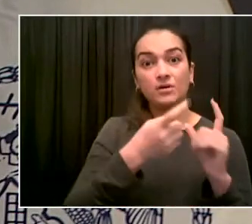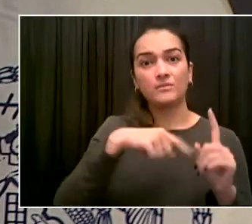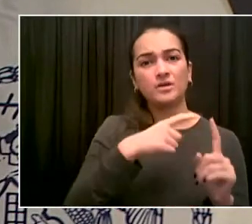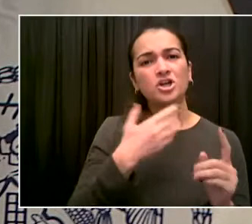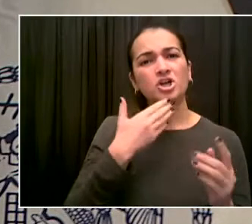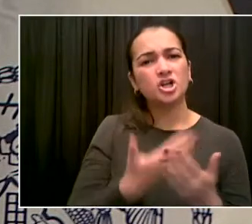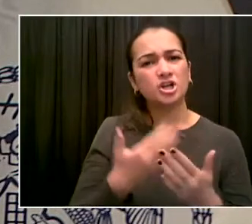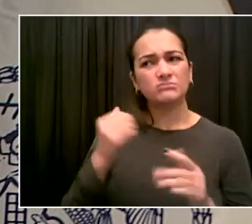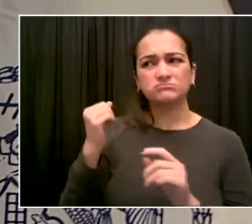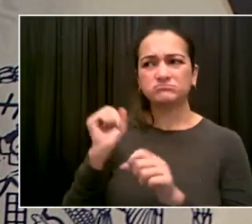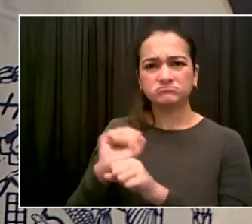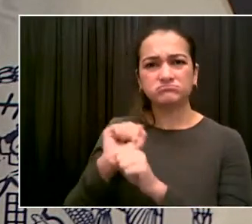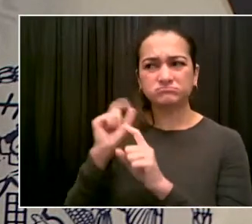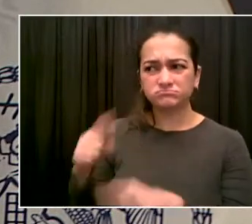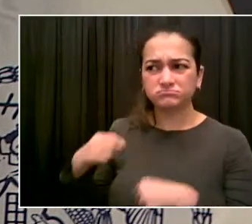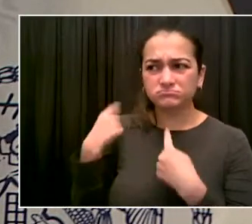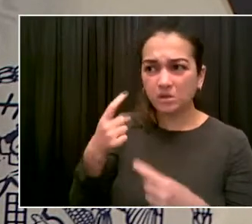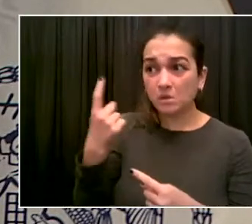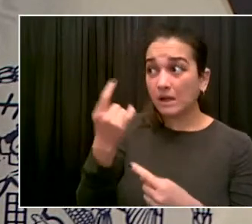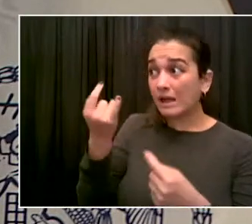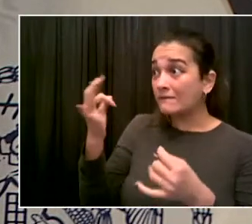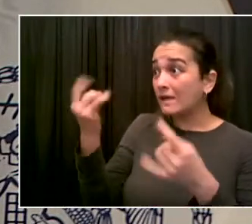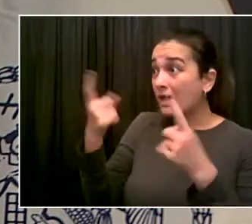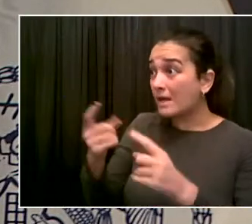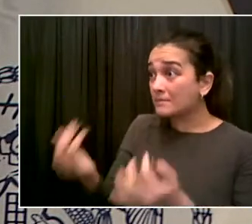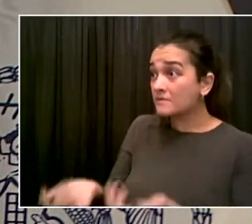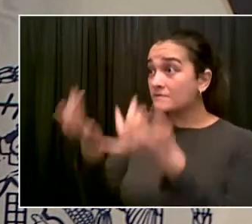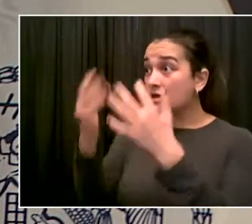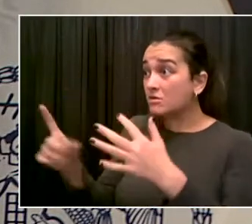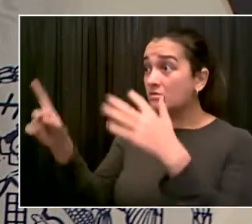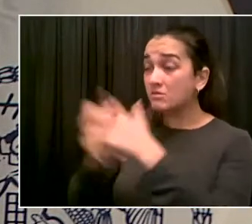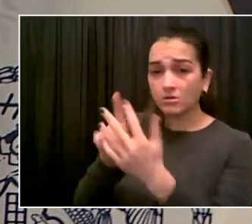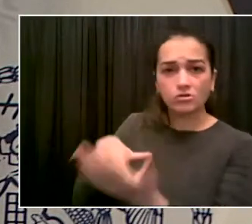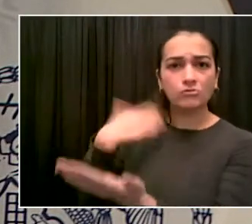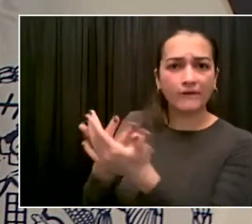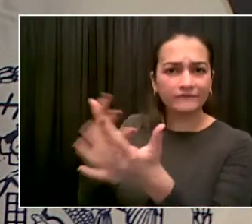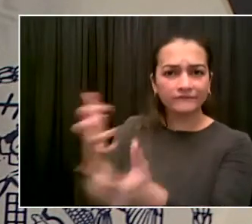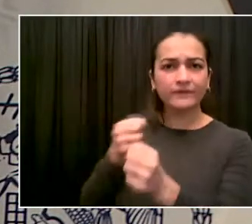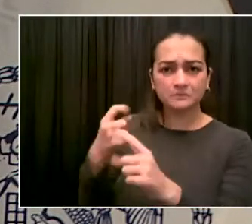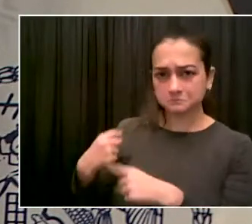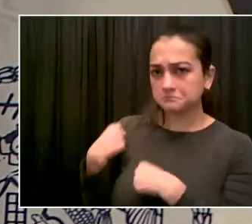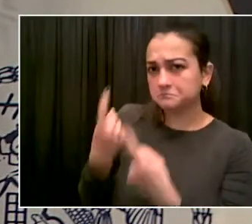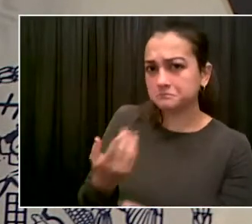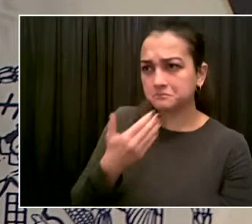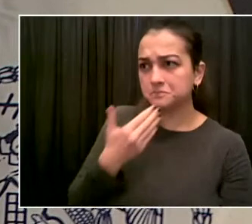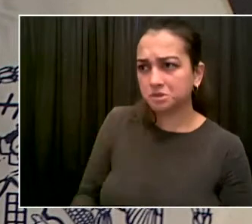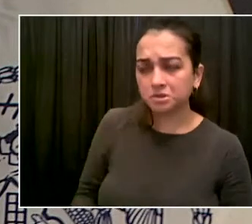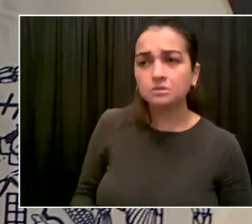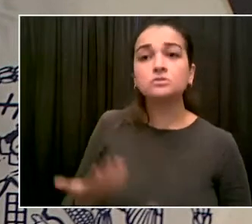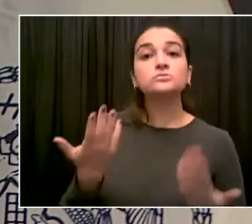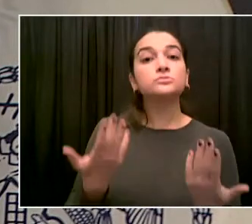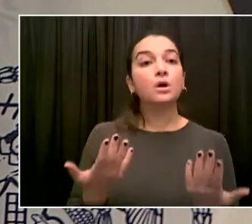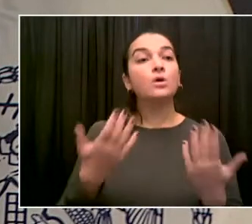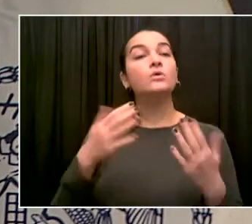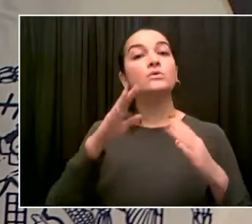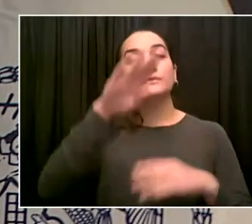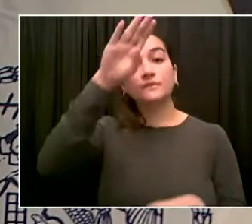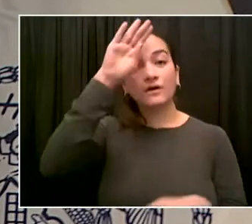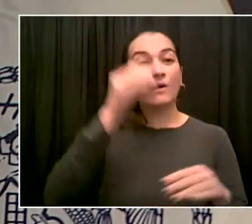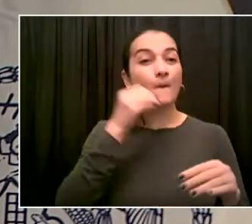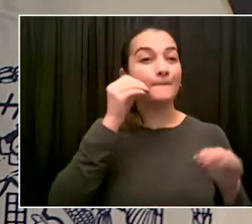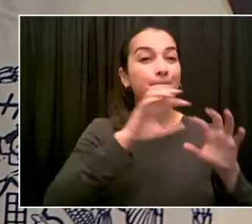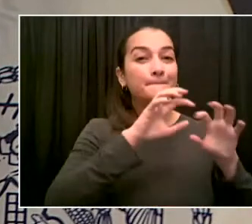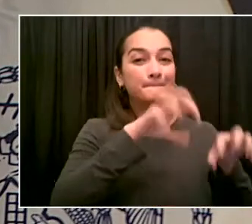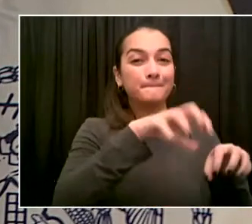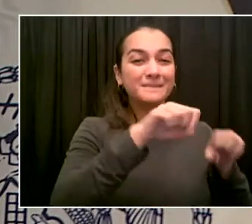city. So in fact, the people who have shown up, the vast majority of the people who got vaccinated, the vast